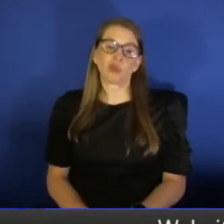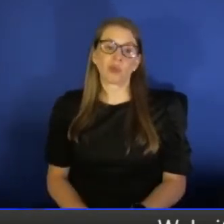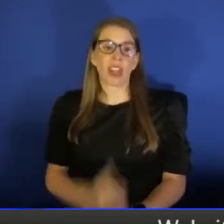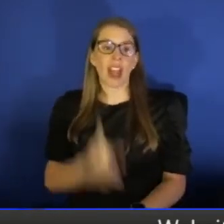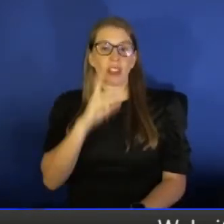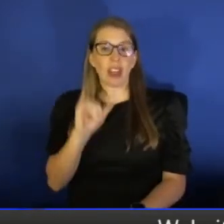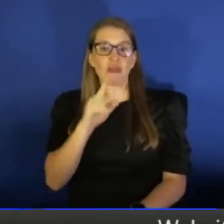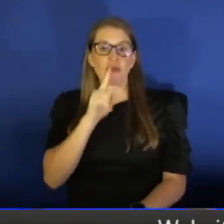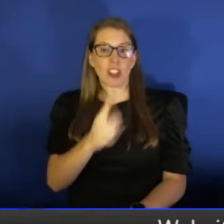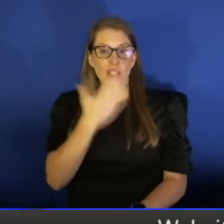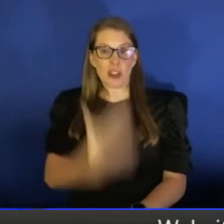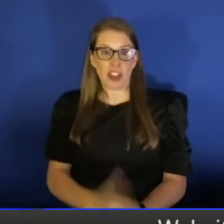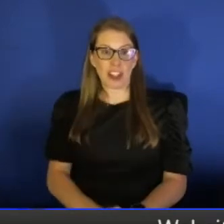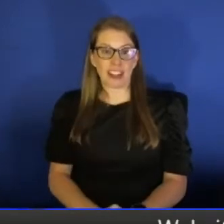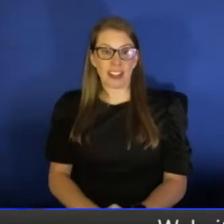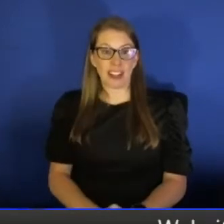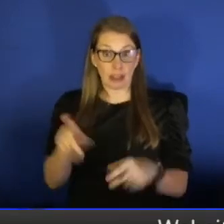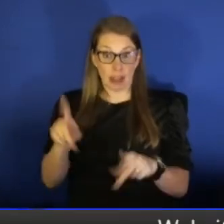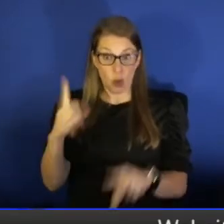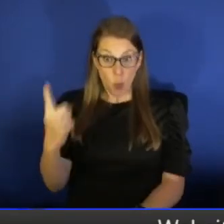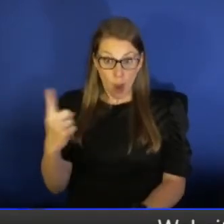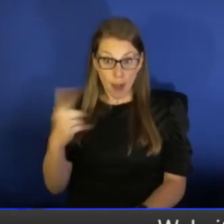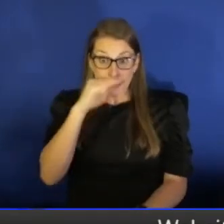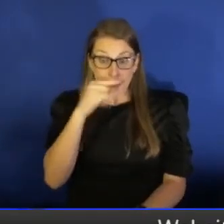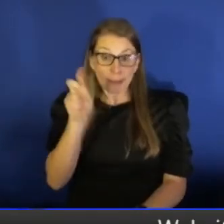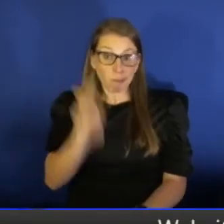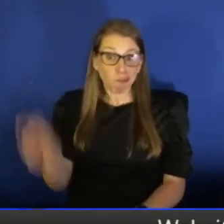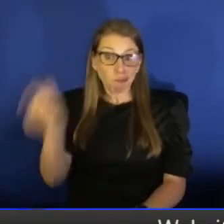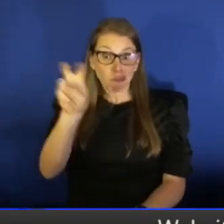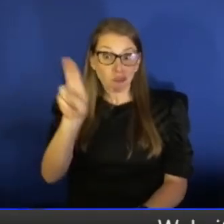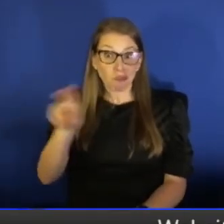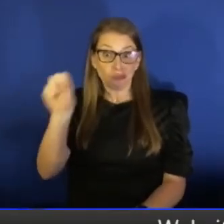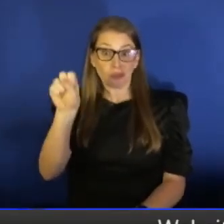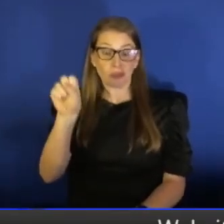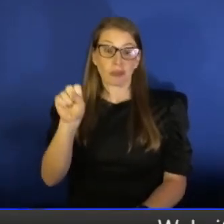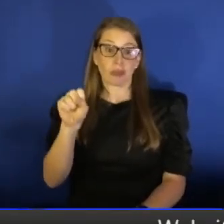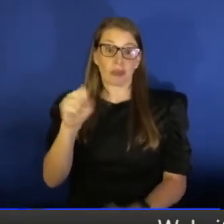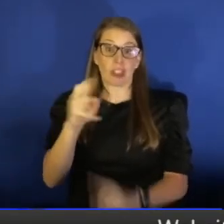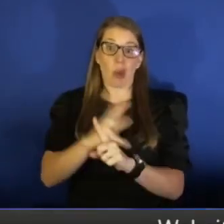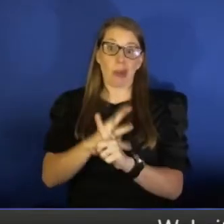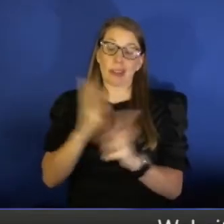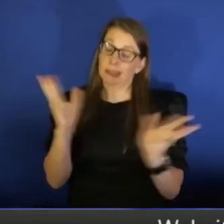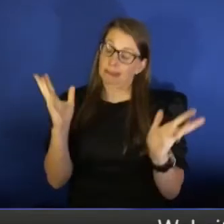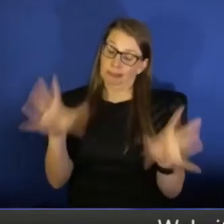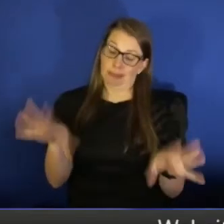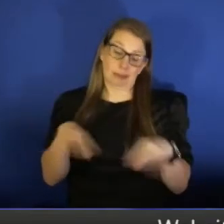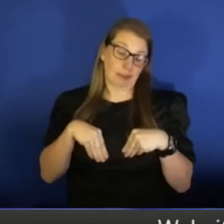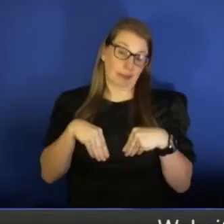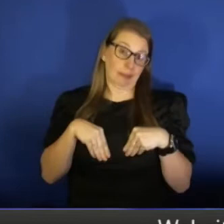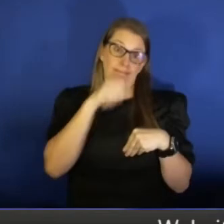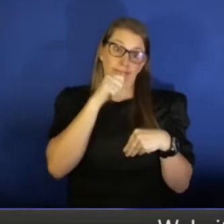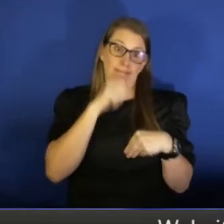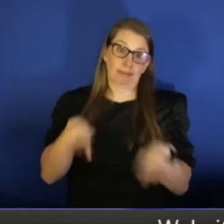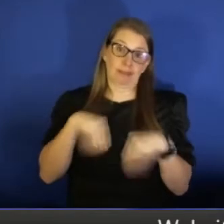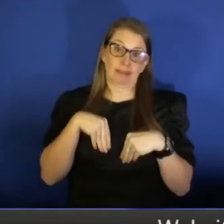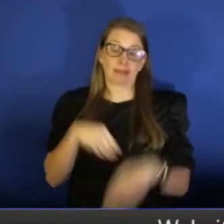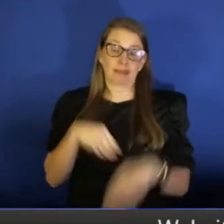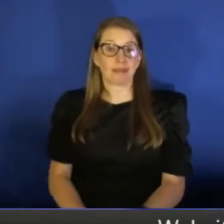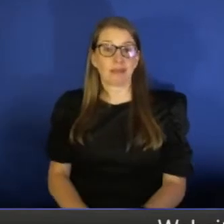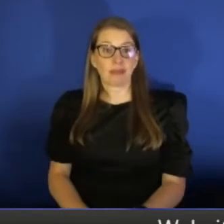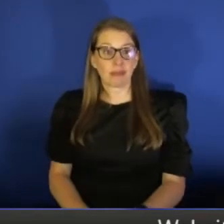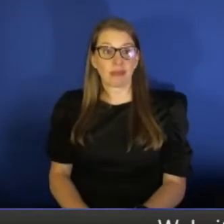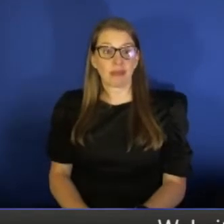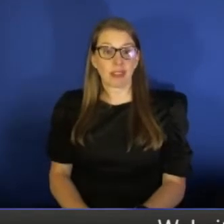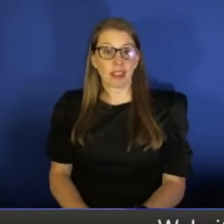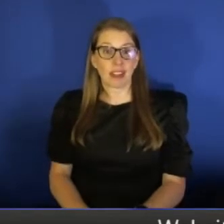you can let one kid go around the country, 4 months, and then he went. So you do what you have to do as a I was thinking, all I heard from you is like, as a mother, to hear my kid wants to jump